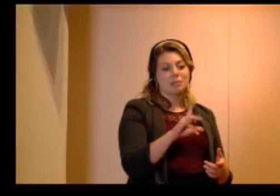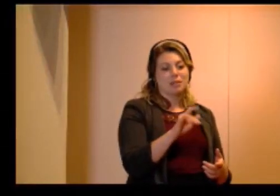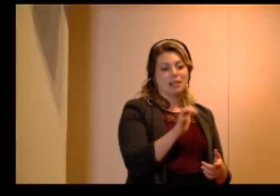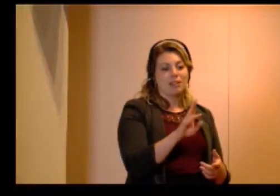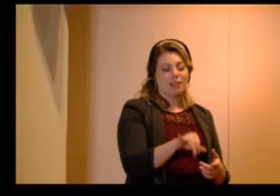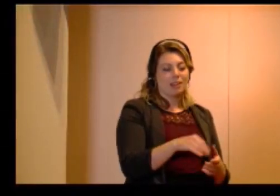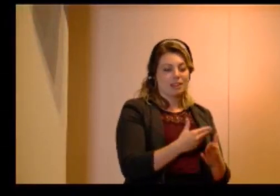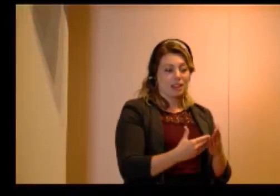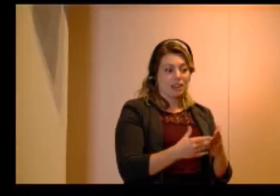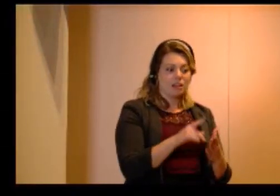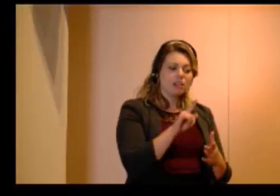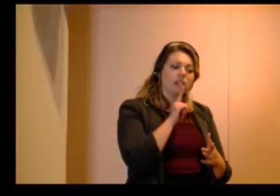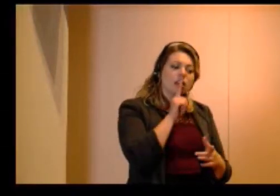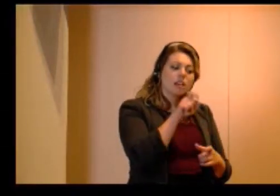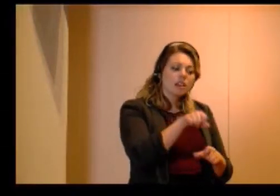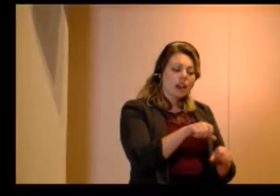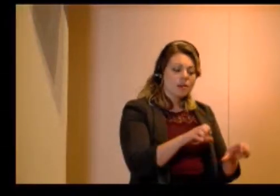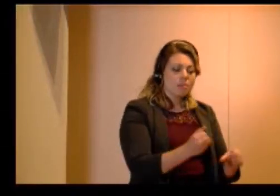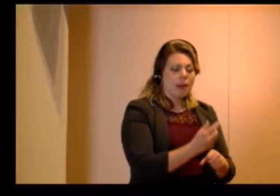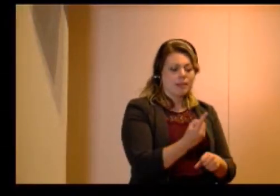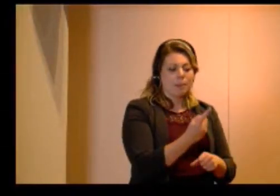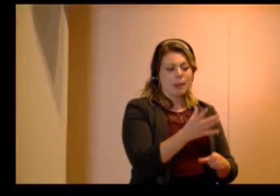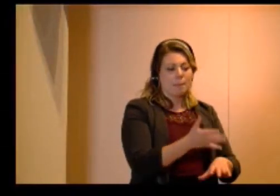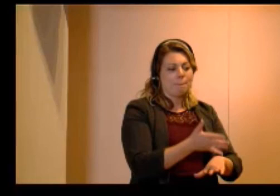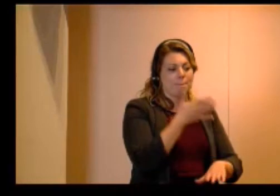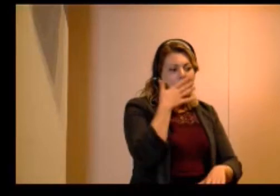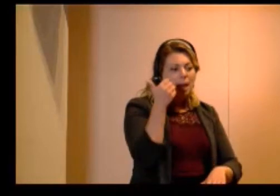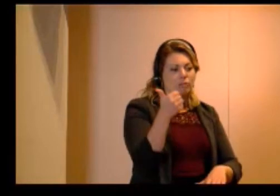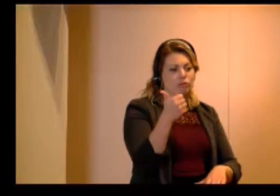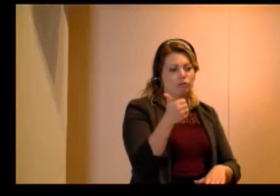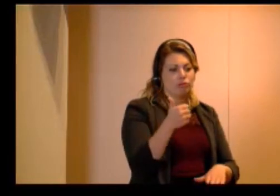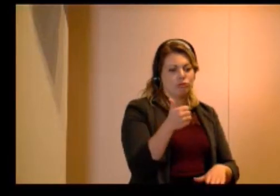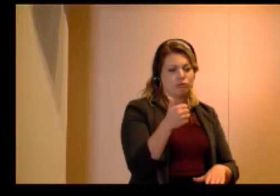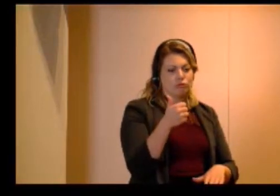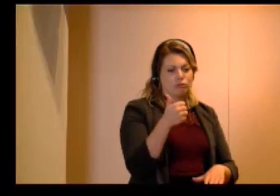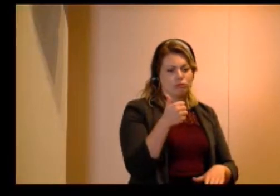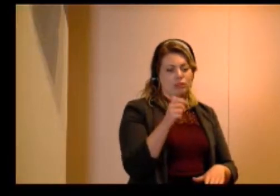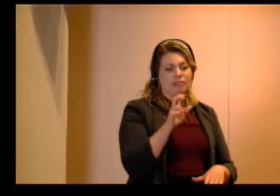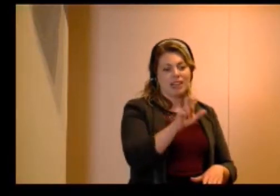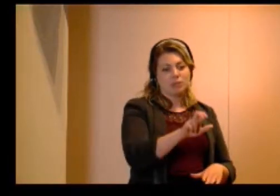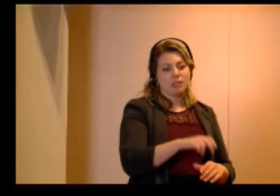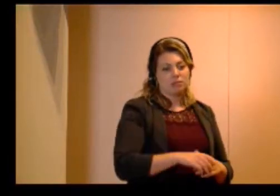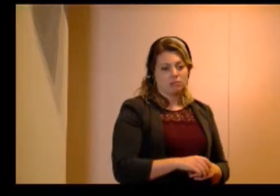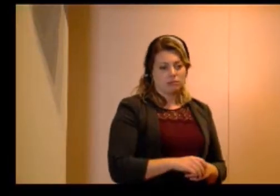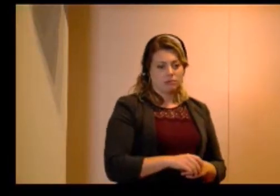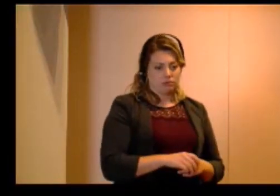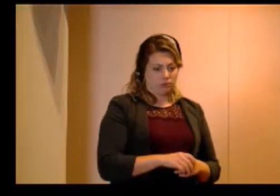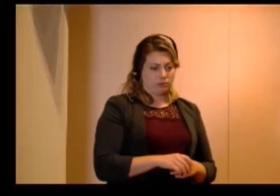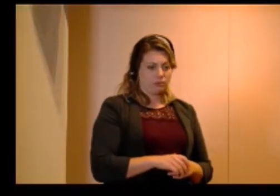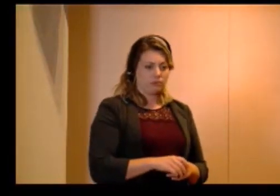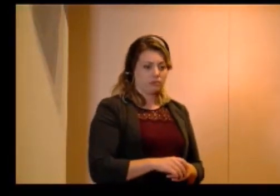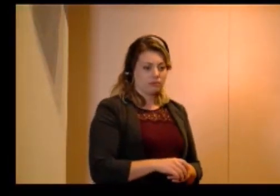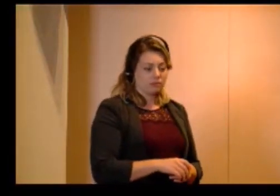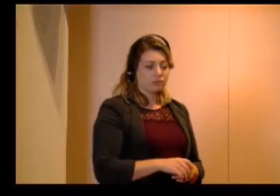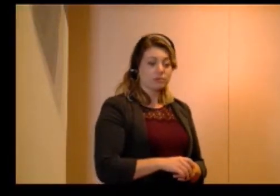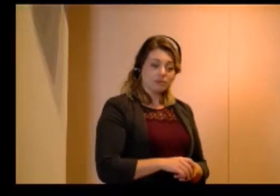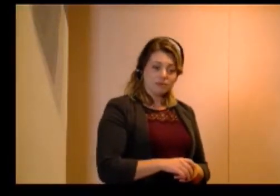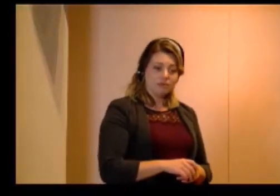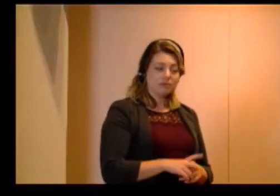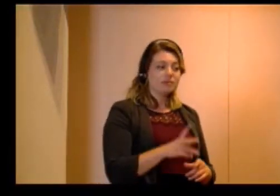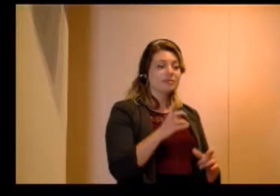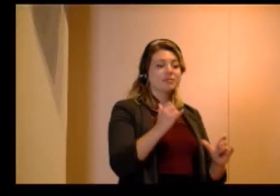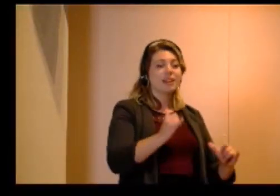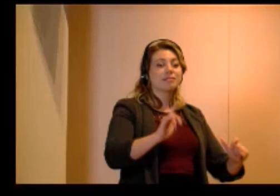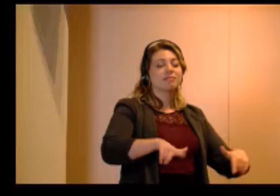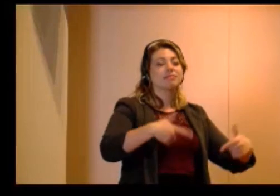you a lot better return on investment. Great. Well, we're going to open up to questions from all of